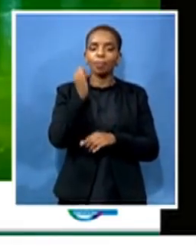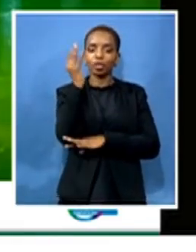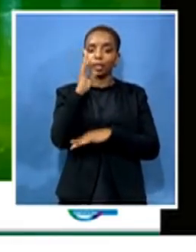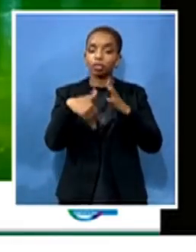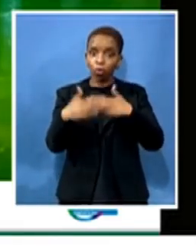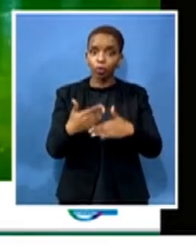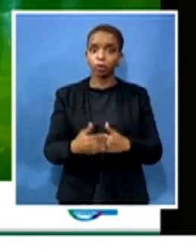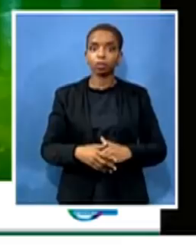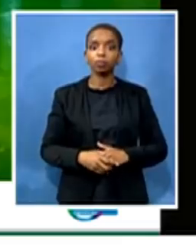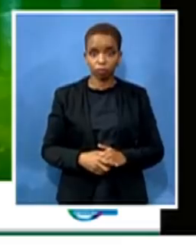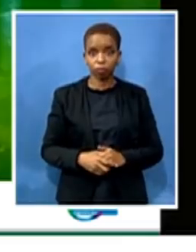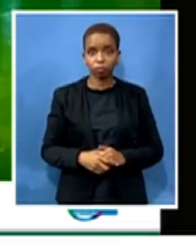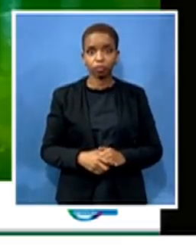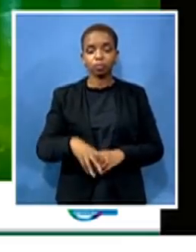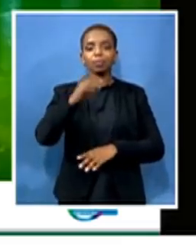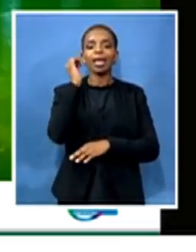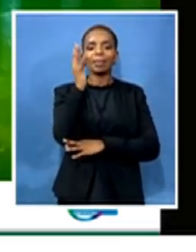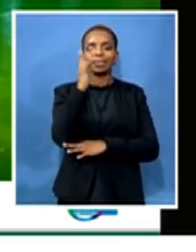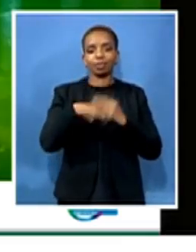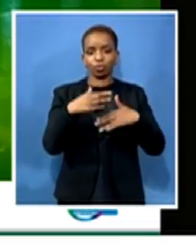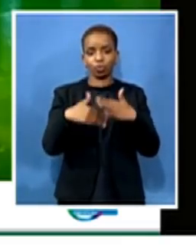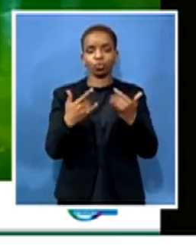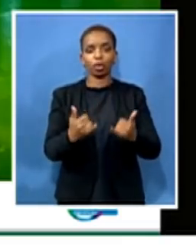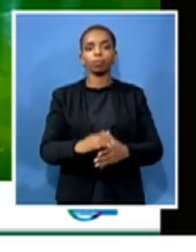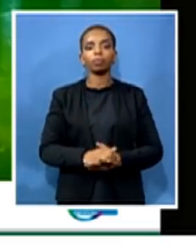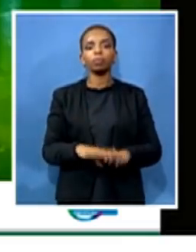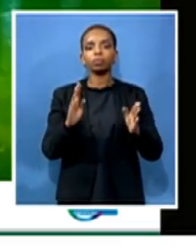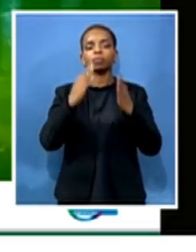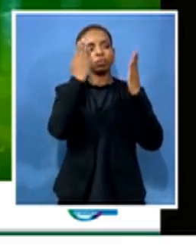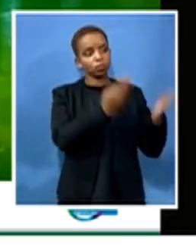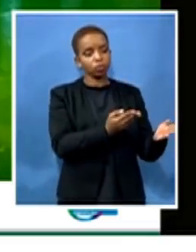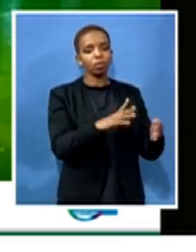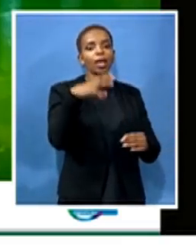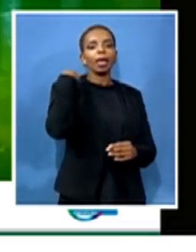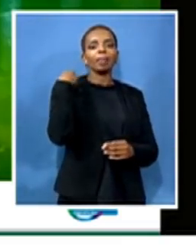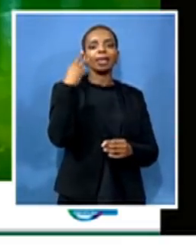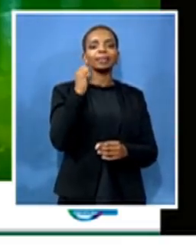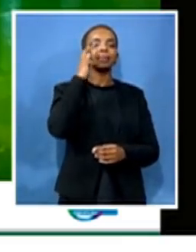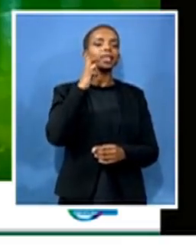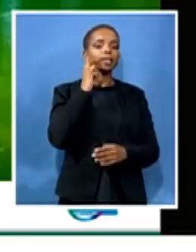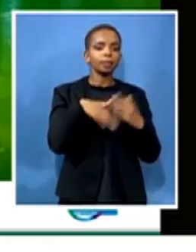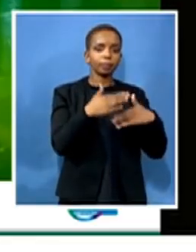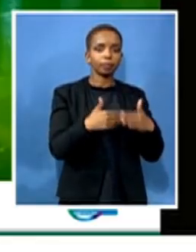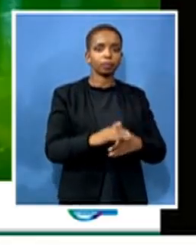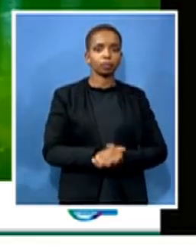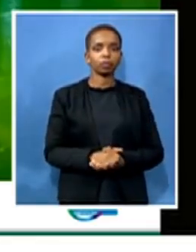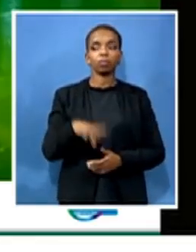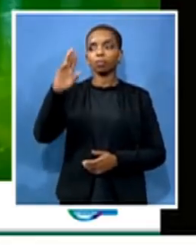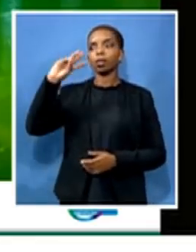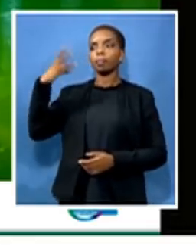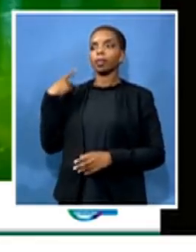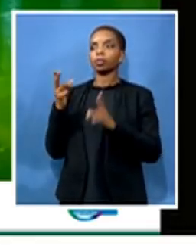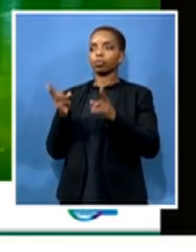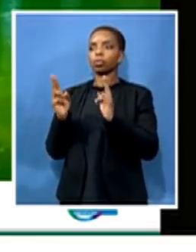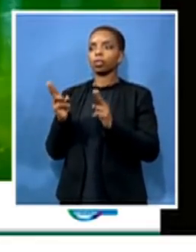presentations continue? Over to you, Honorable Minister Mkhize. Back to the norm, original plan, only presentations, no